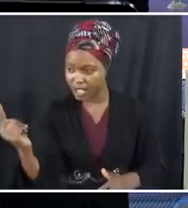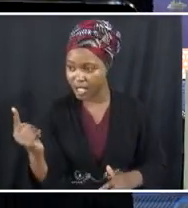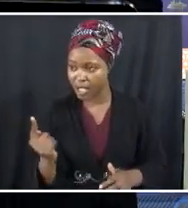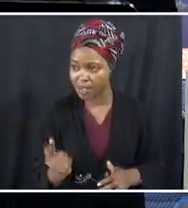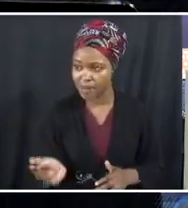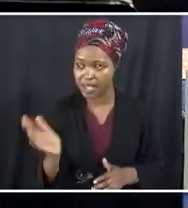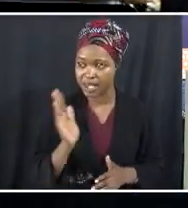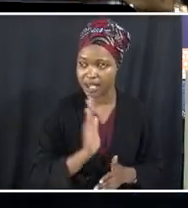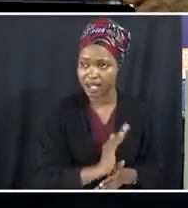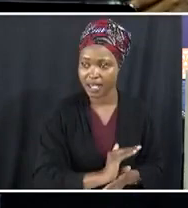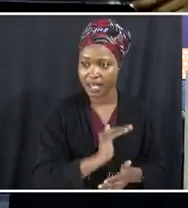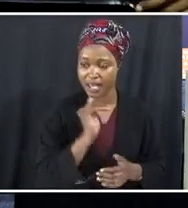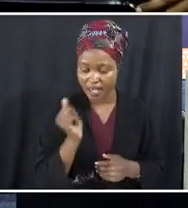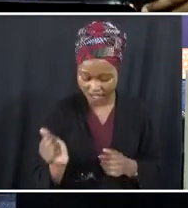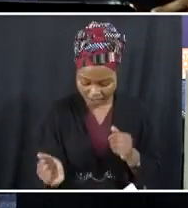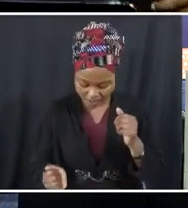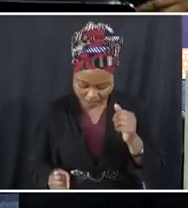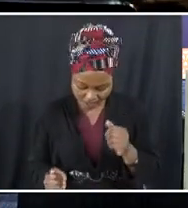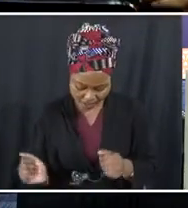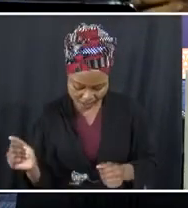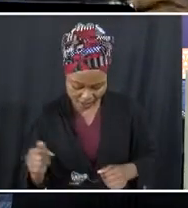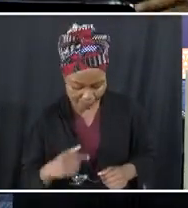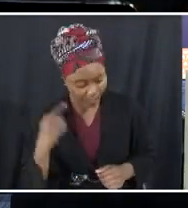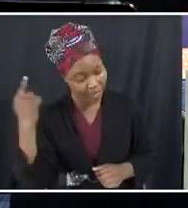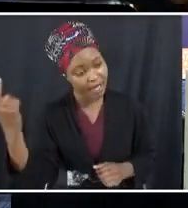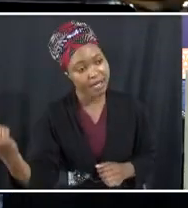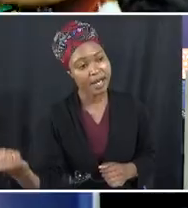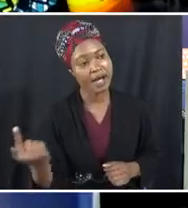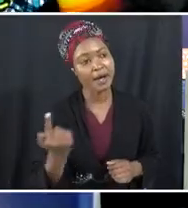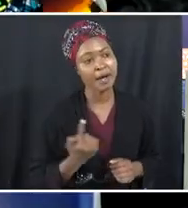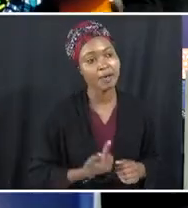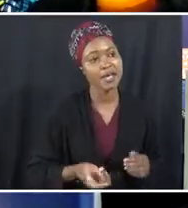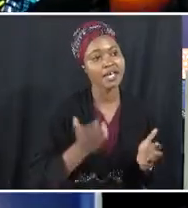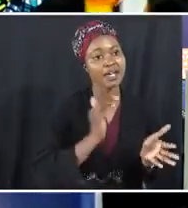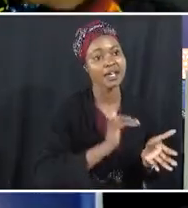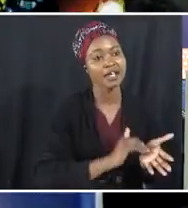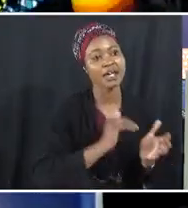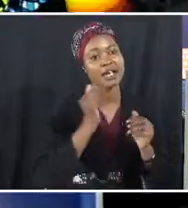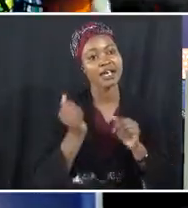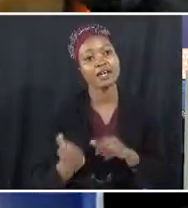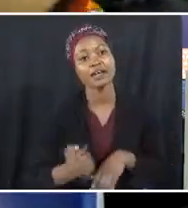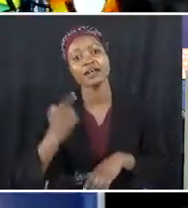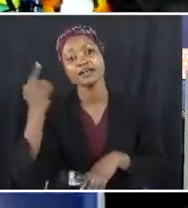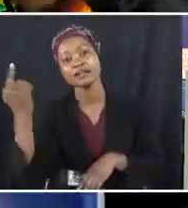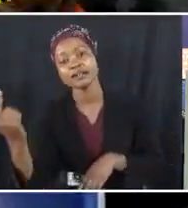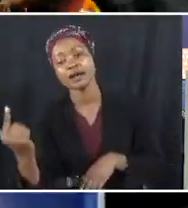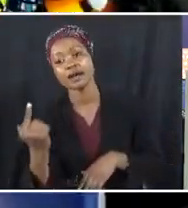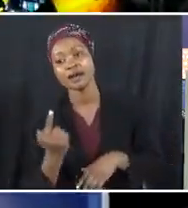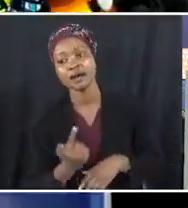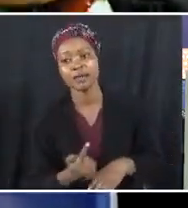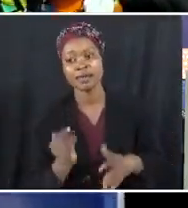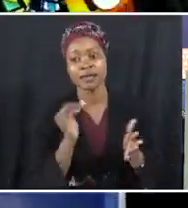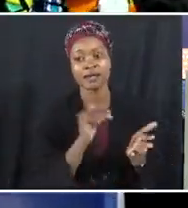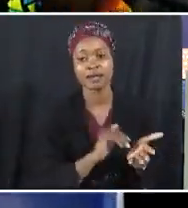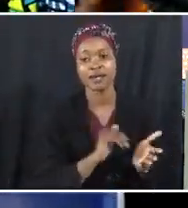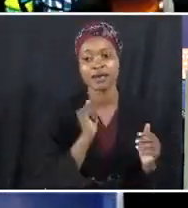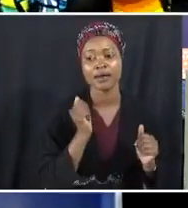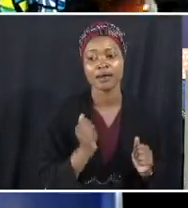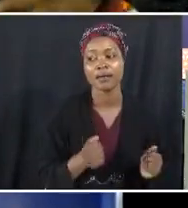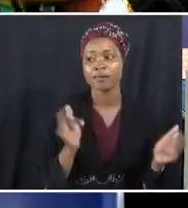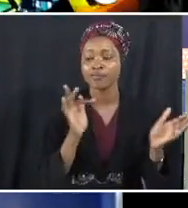is coming again, coming again,